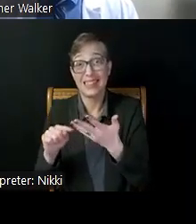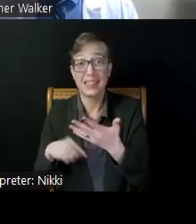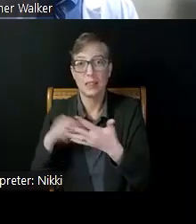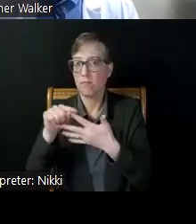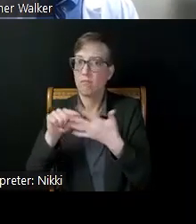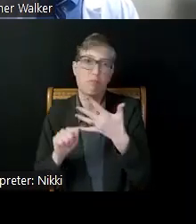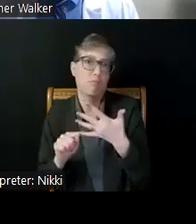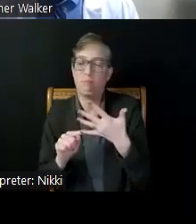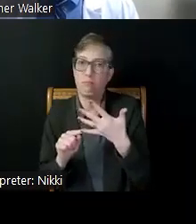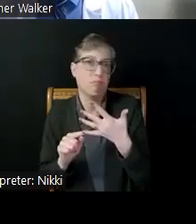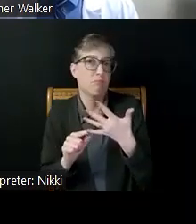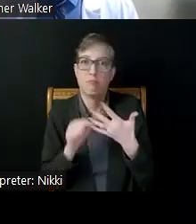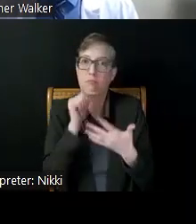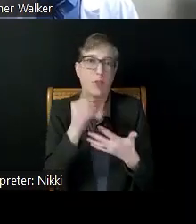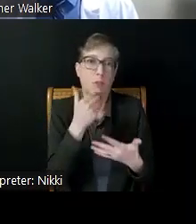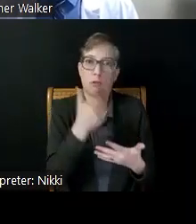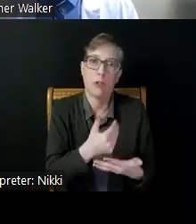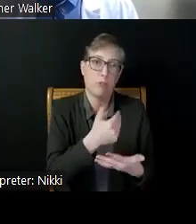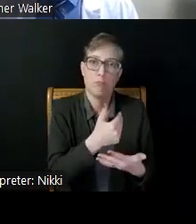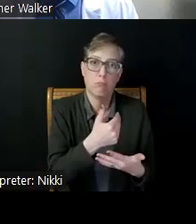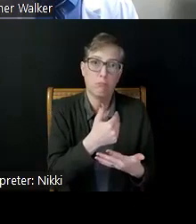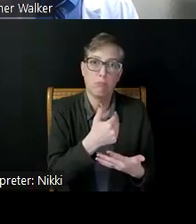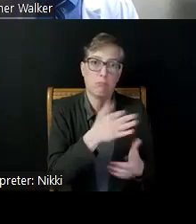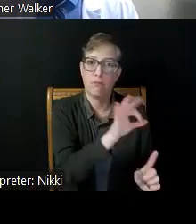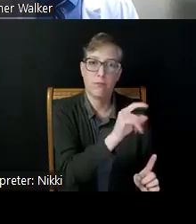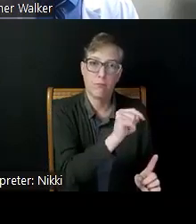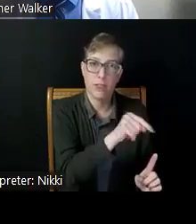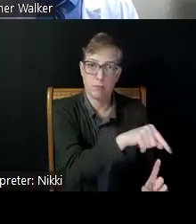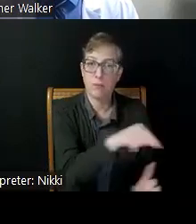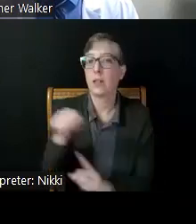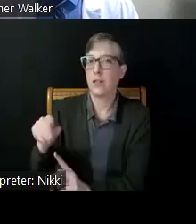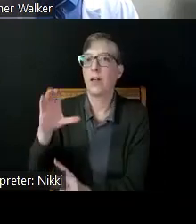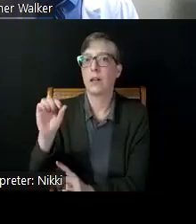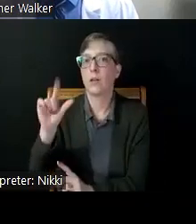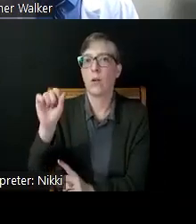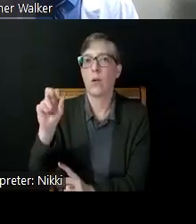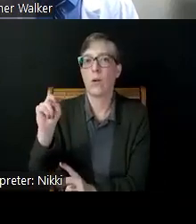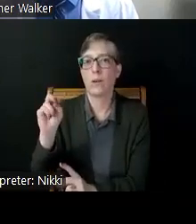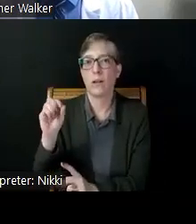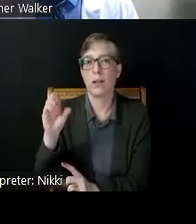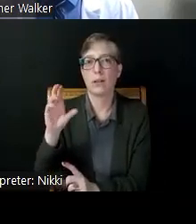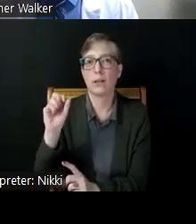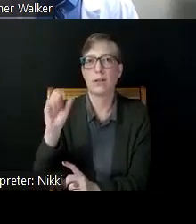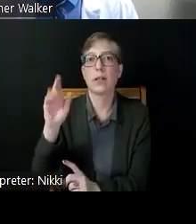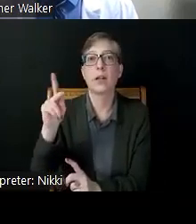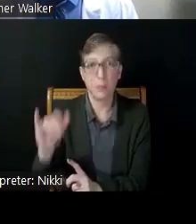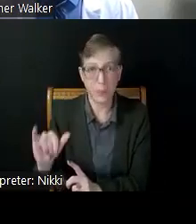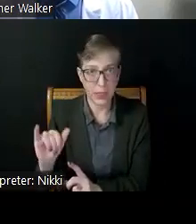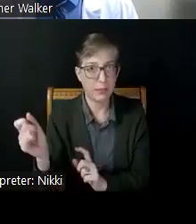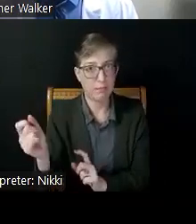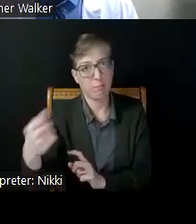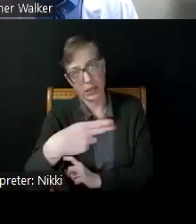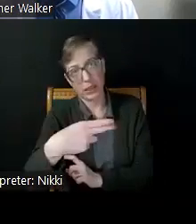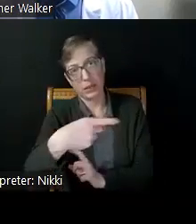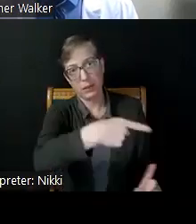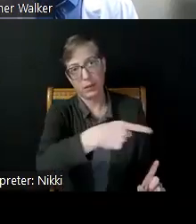lesions, the colonoscopy outperforms the FIT test, does better than the FIT test.